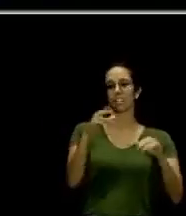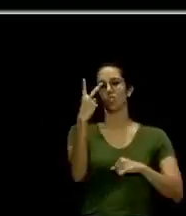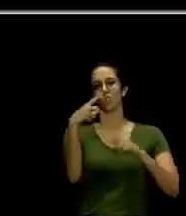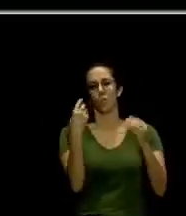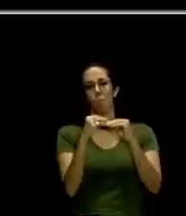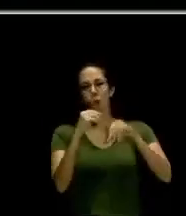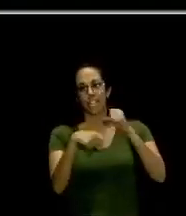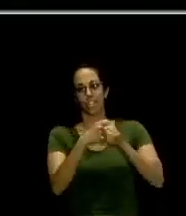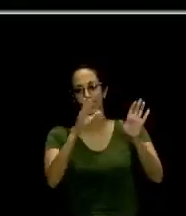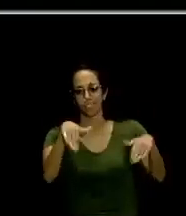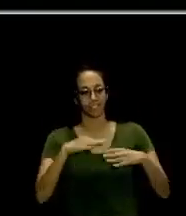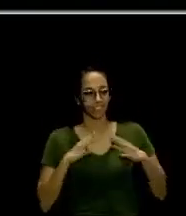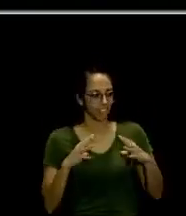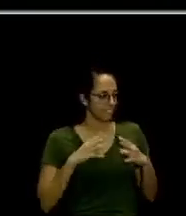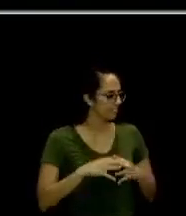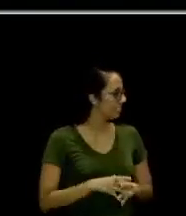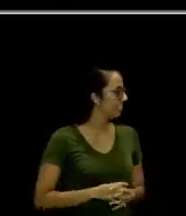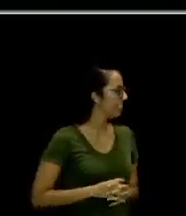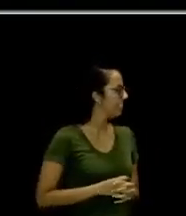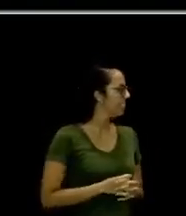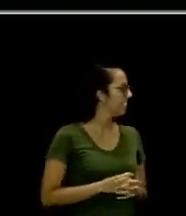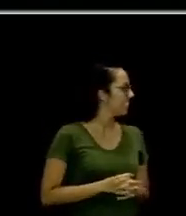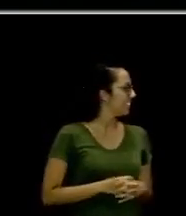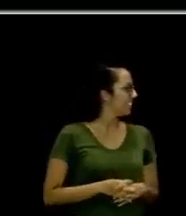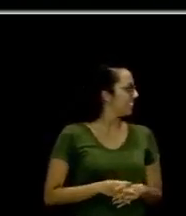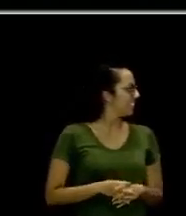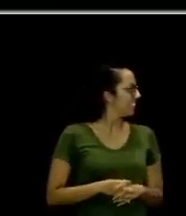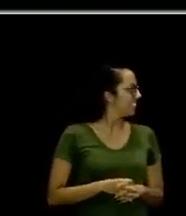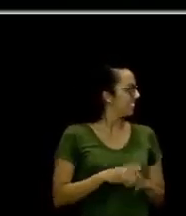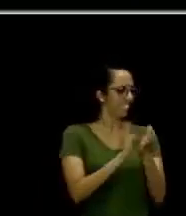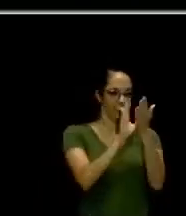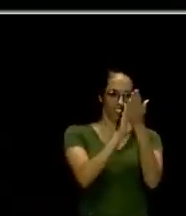years. Welcome.